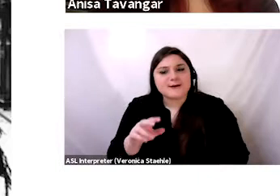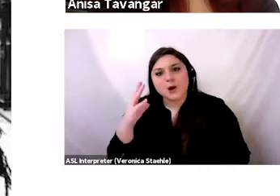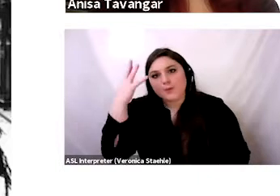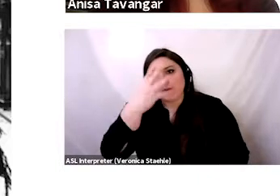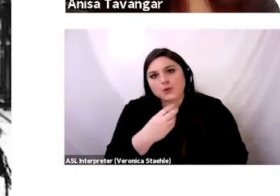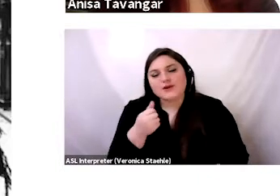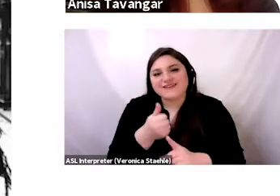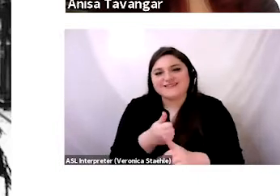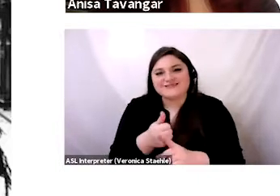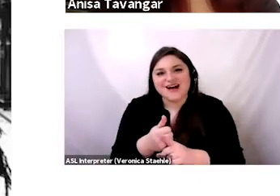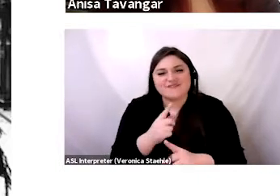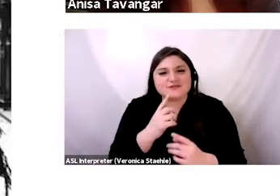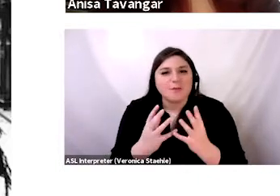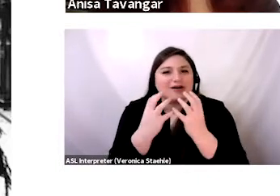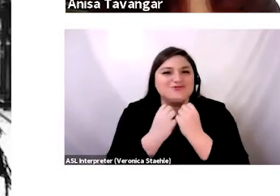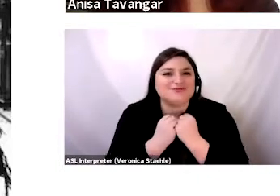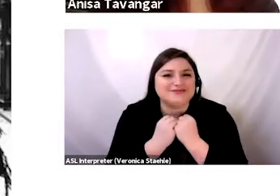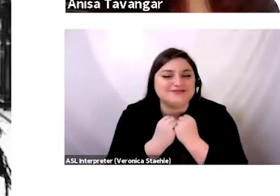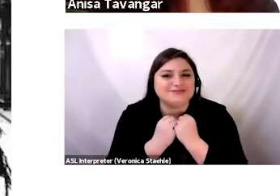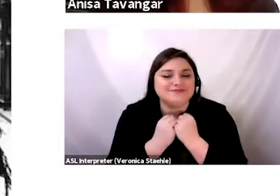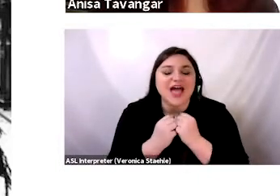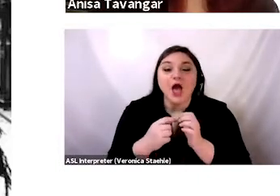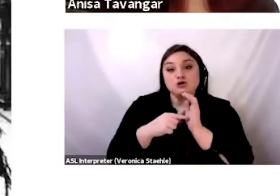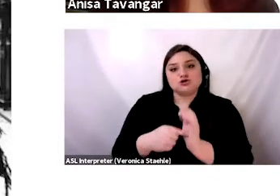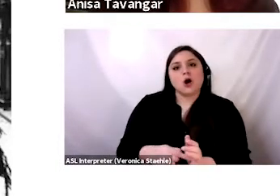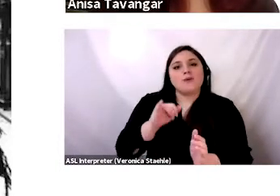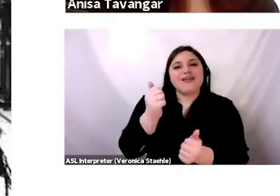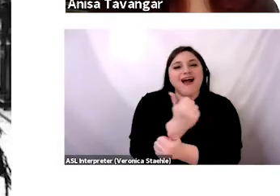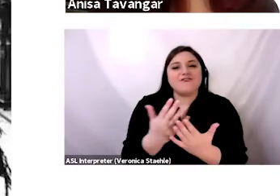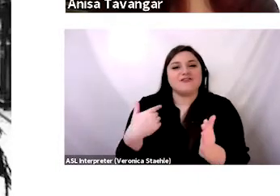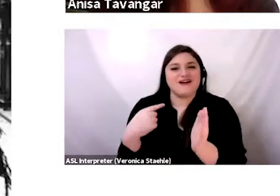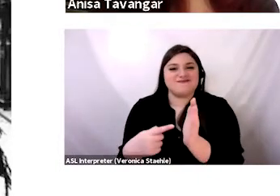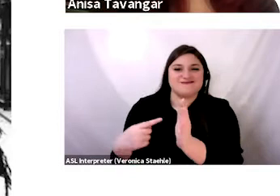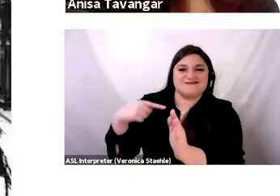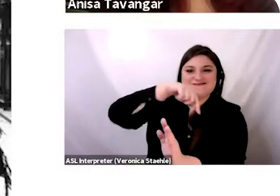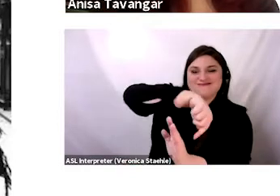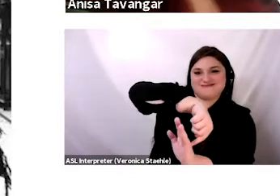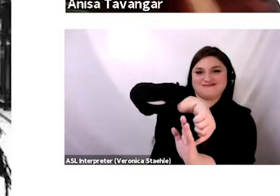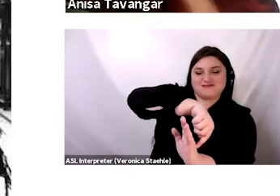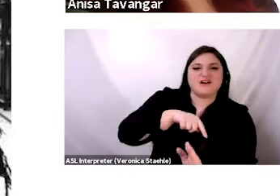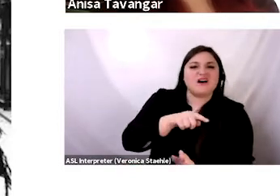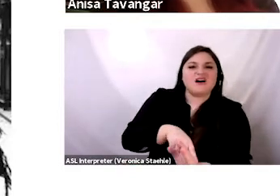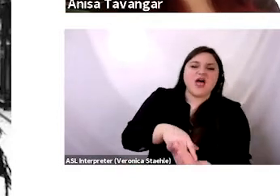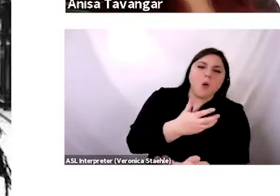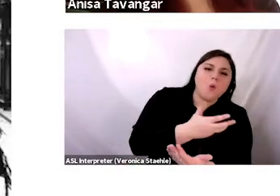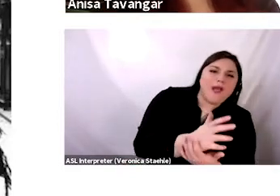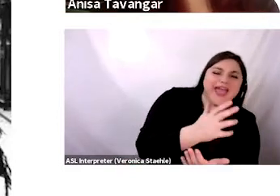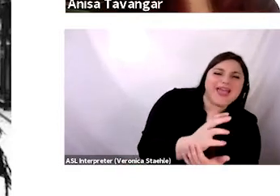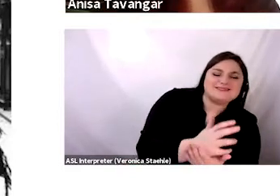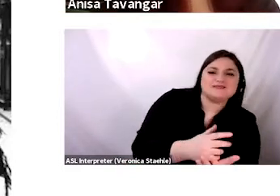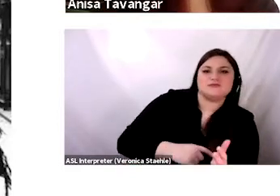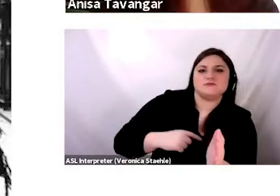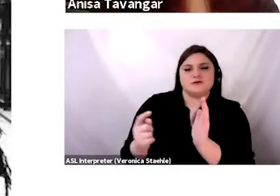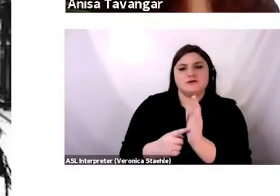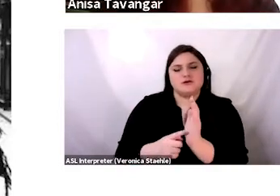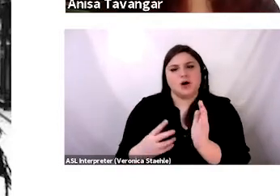this really calls to mind this notion that every material thing has a spiritual counterpart, where even we can think about the